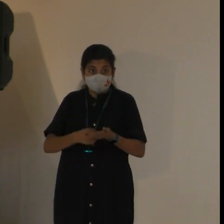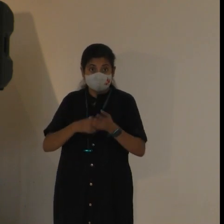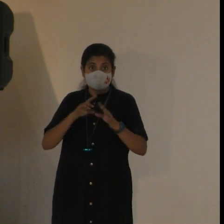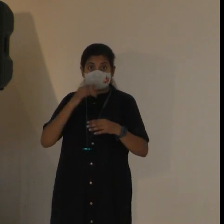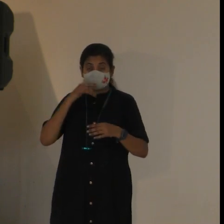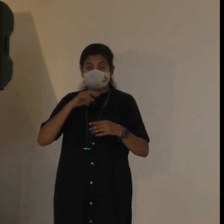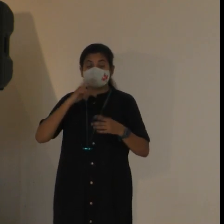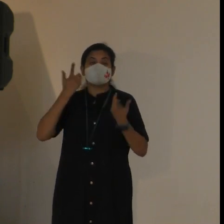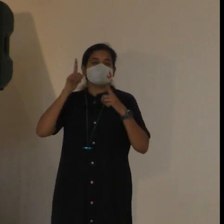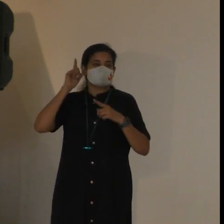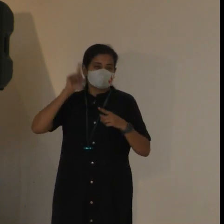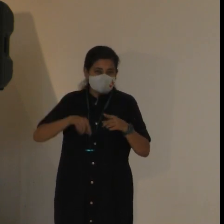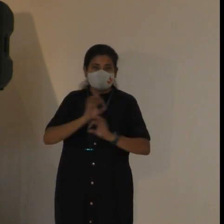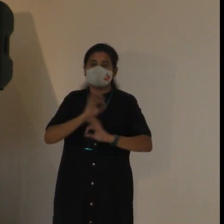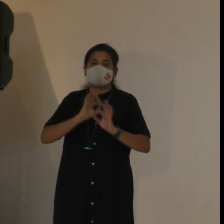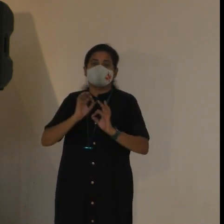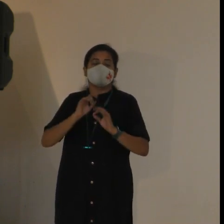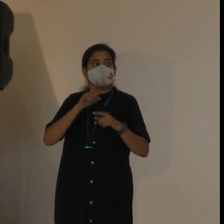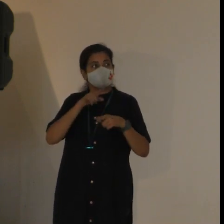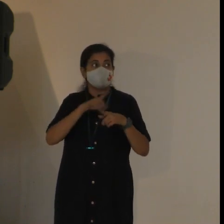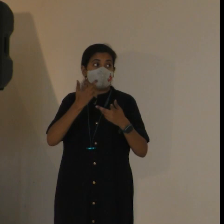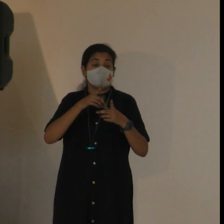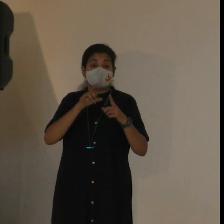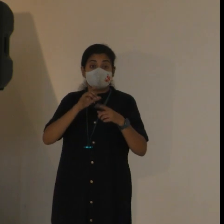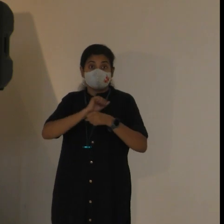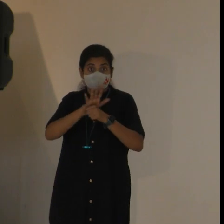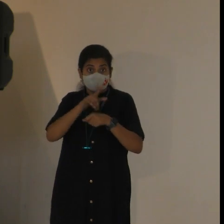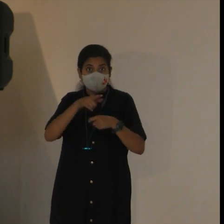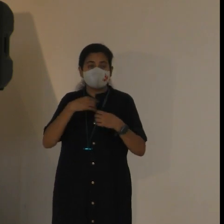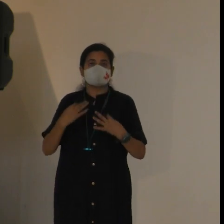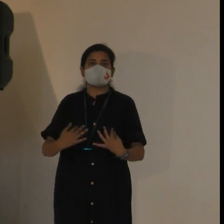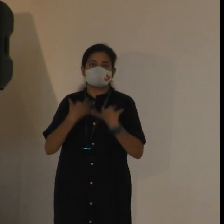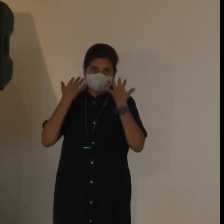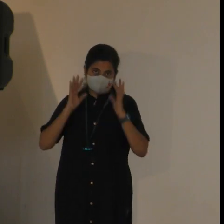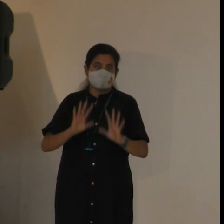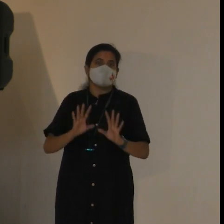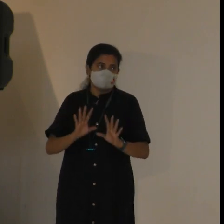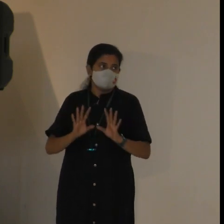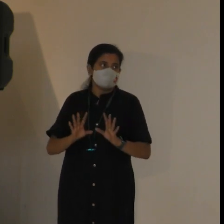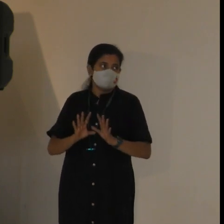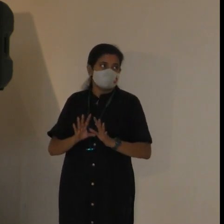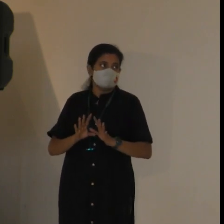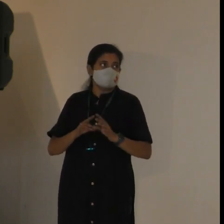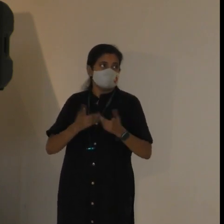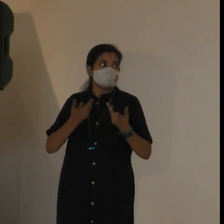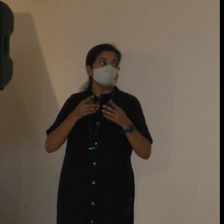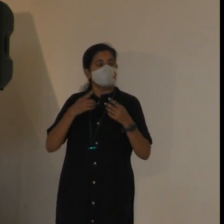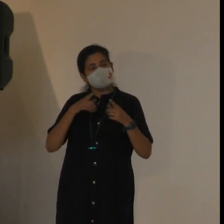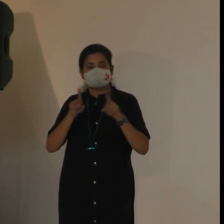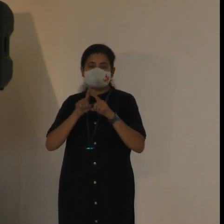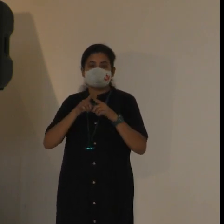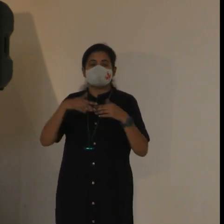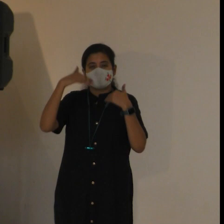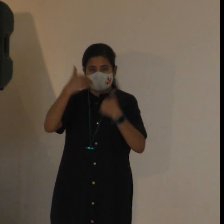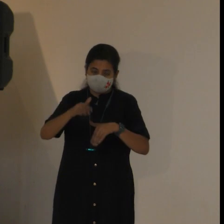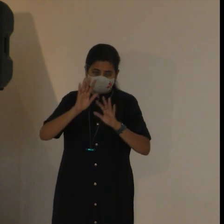during the pandemic was a motivator for us. Having time on our hands between our work, which was limited in various